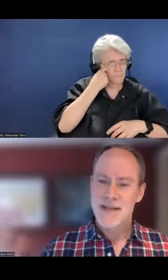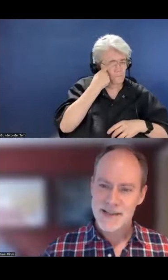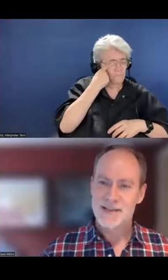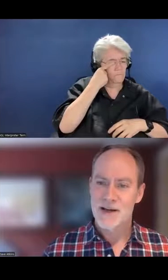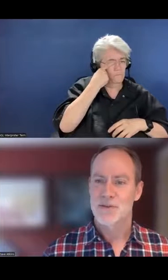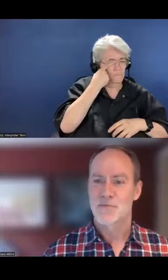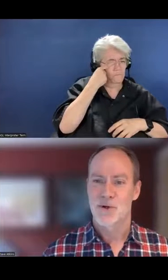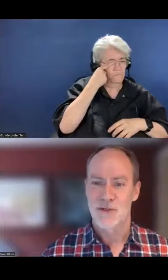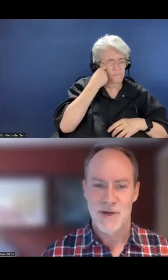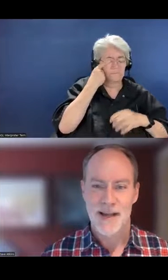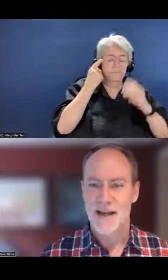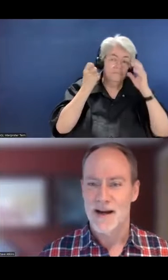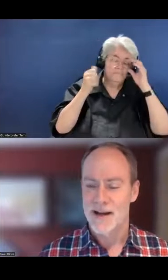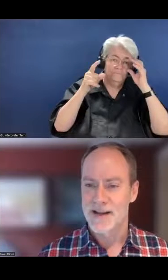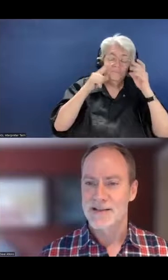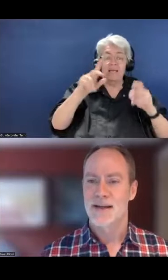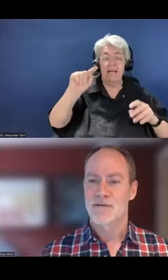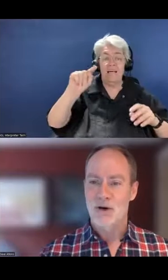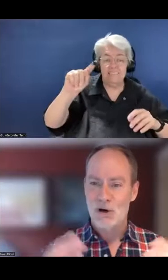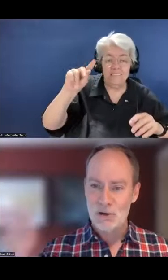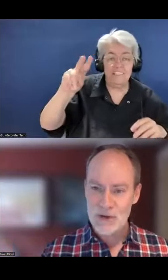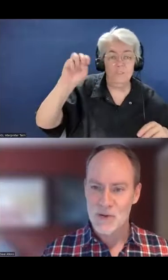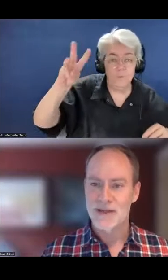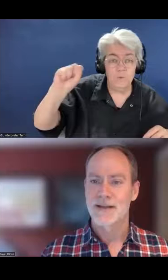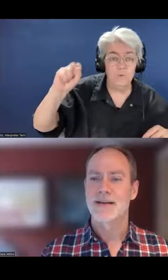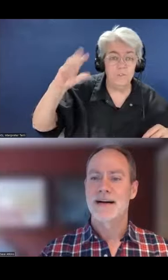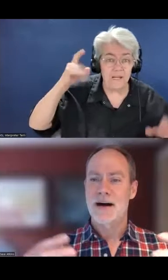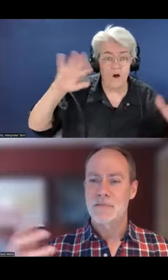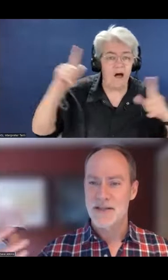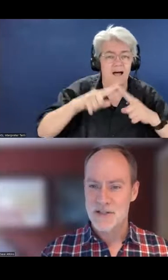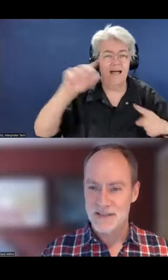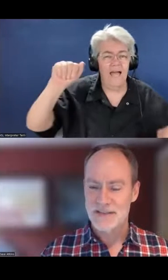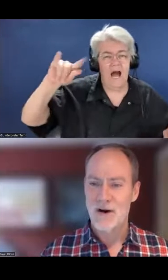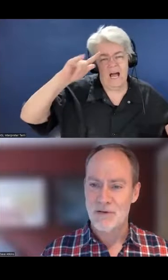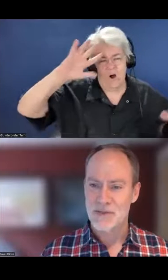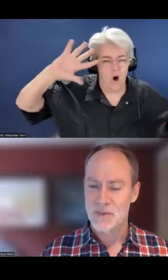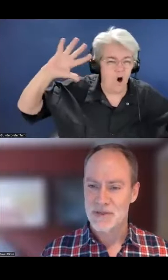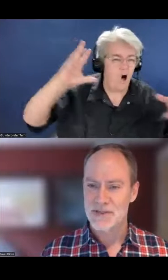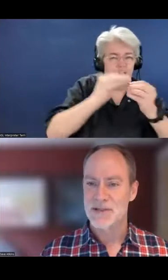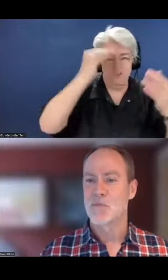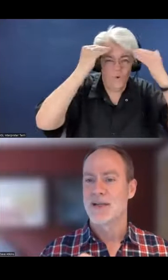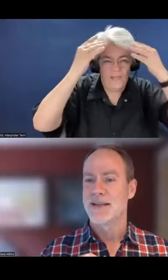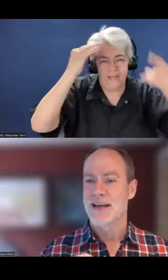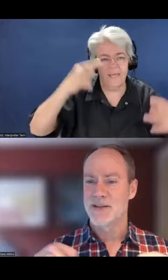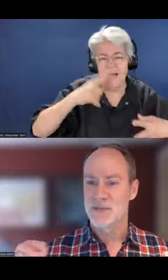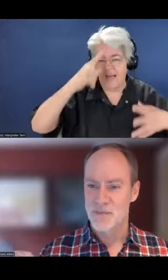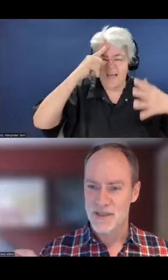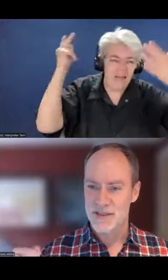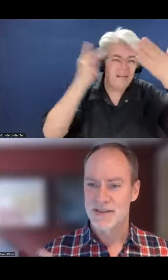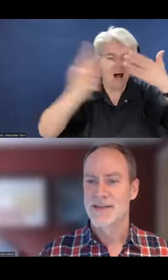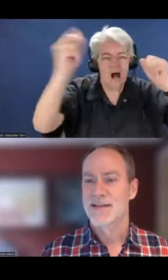The media loves to portray AI as kind of all-knowing, omniscient, often with a somewhat